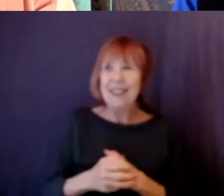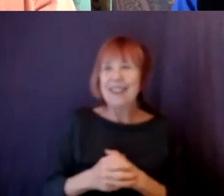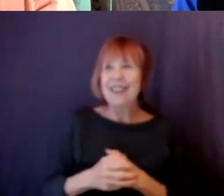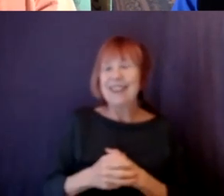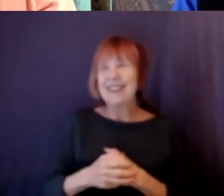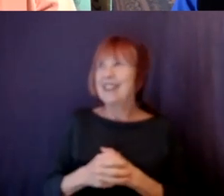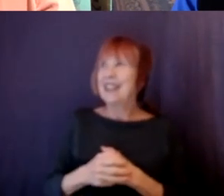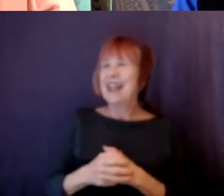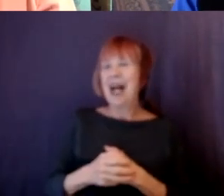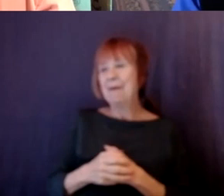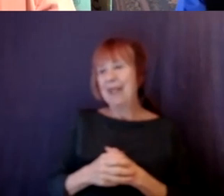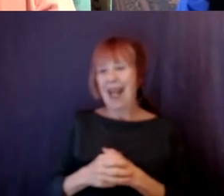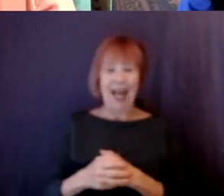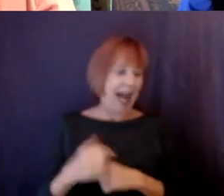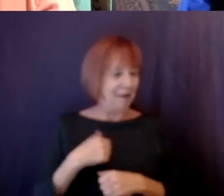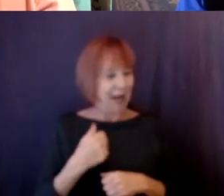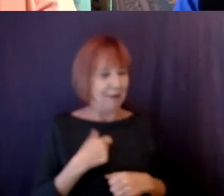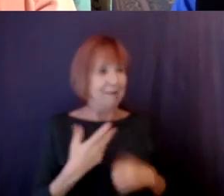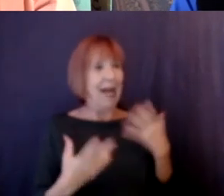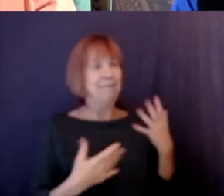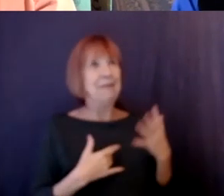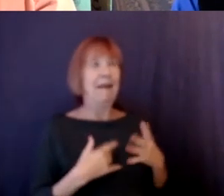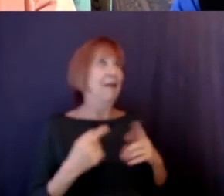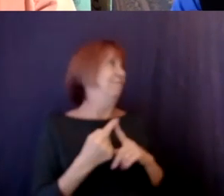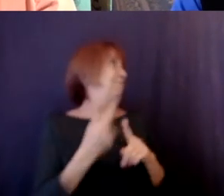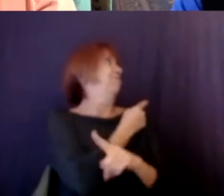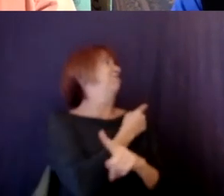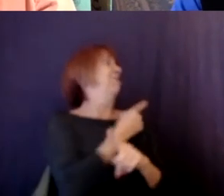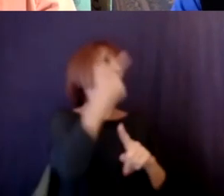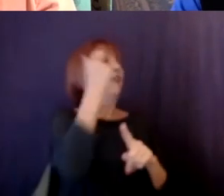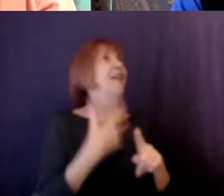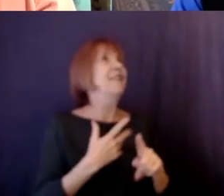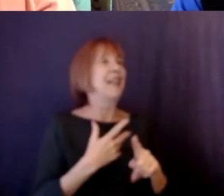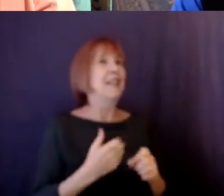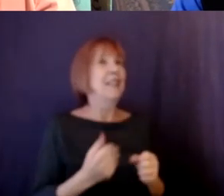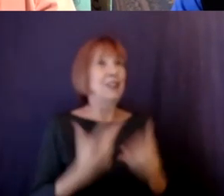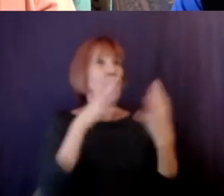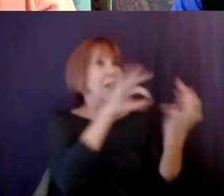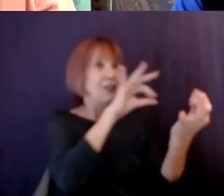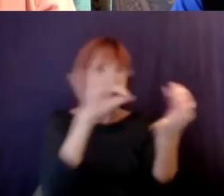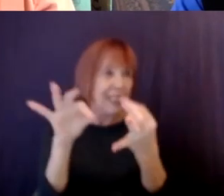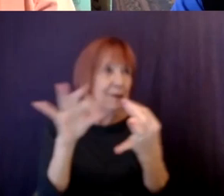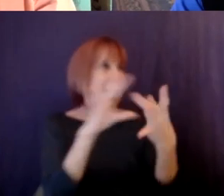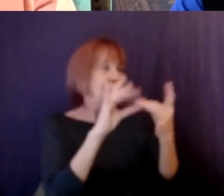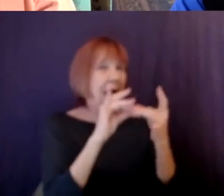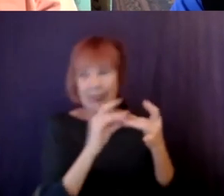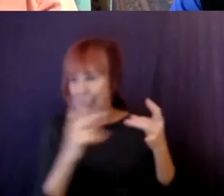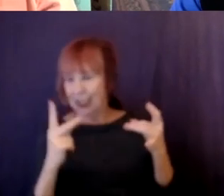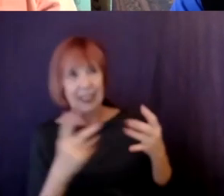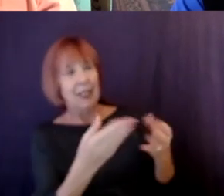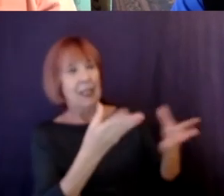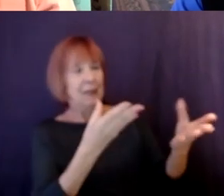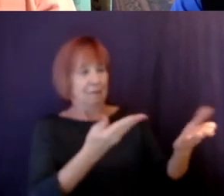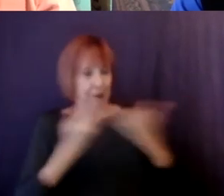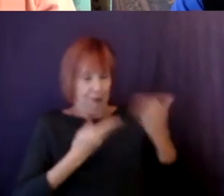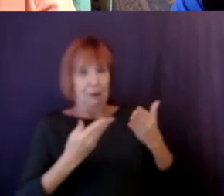I'm almost going off the rails here just because, you know, the amount of messages I've been getting and we've been getting on everywhere from